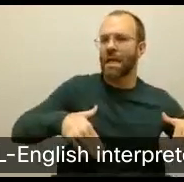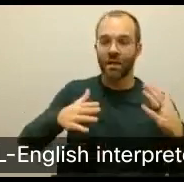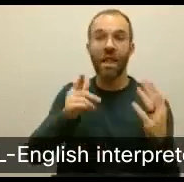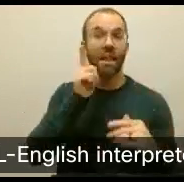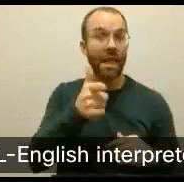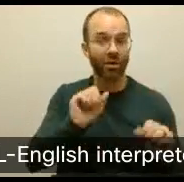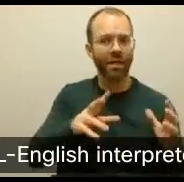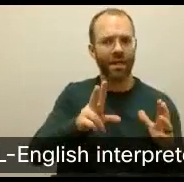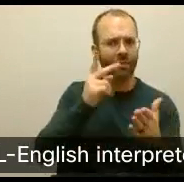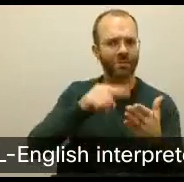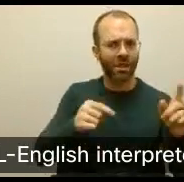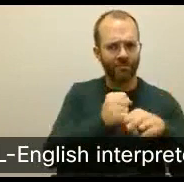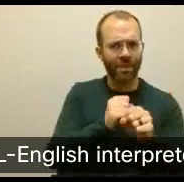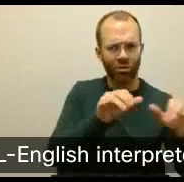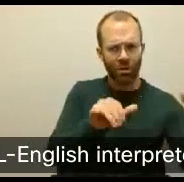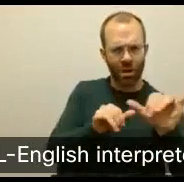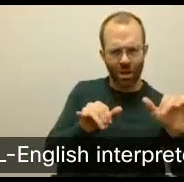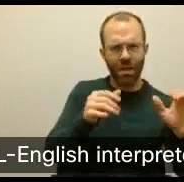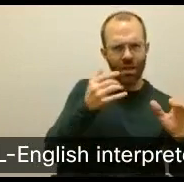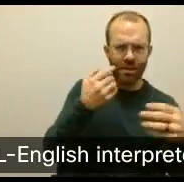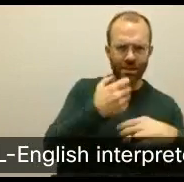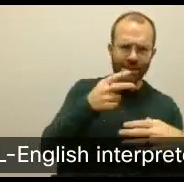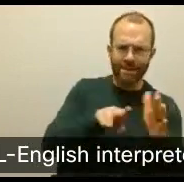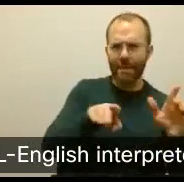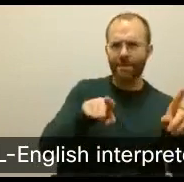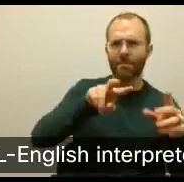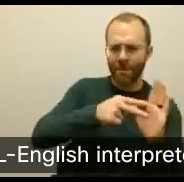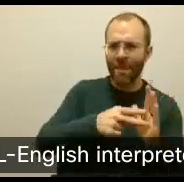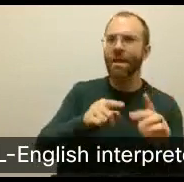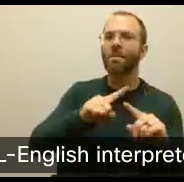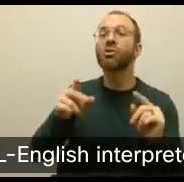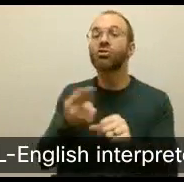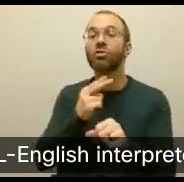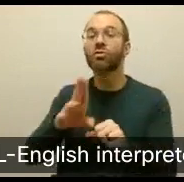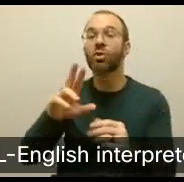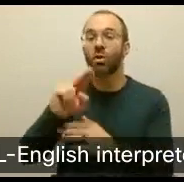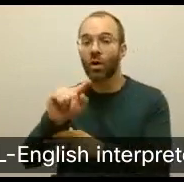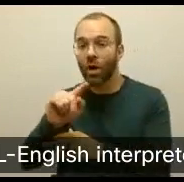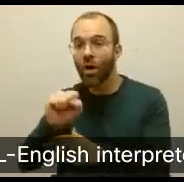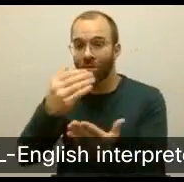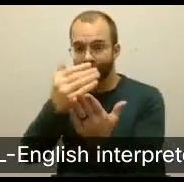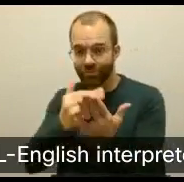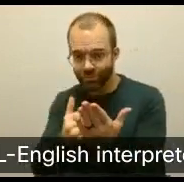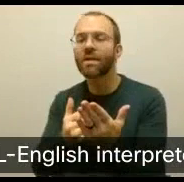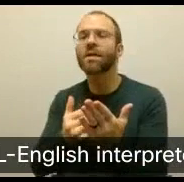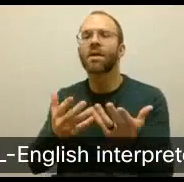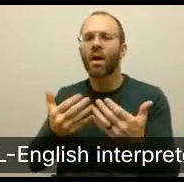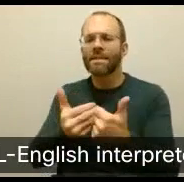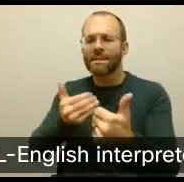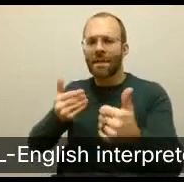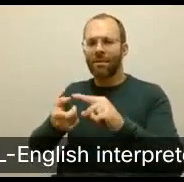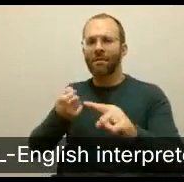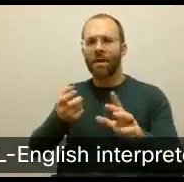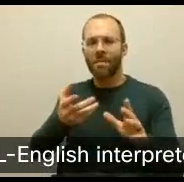then only rely on your notes to help you write your own paraphrase. Again, we want to distance ourselves from the original sentences so that we